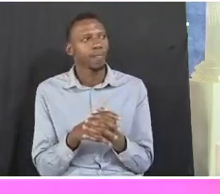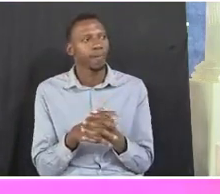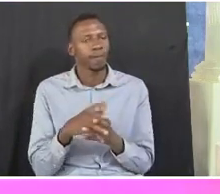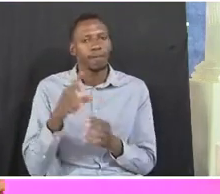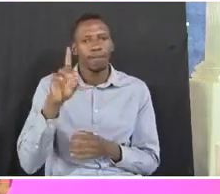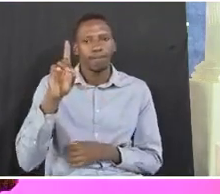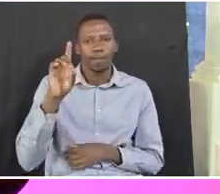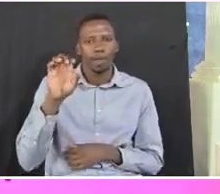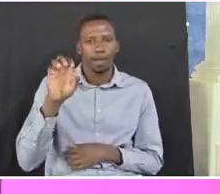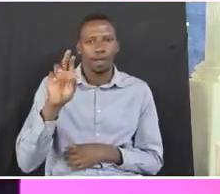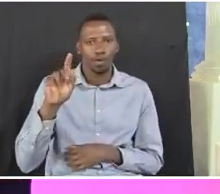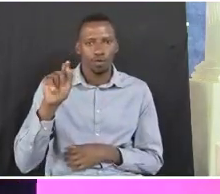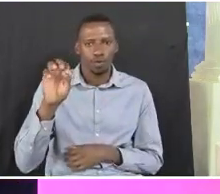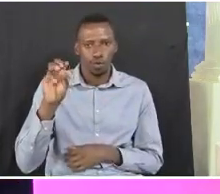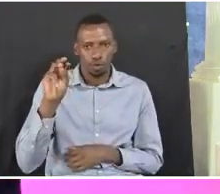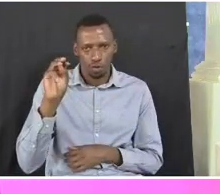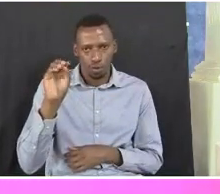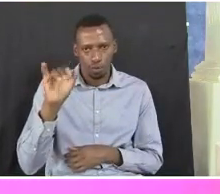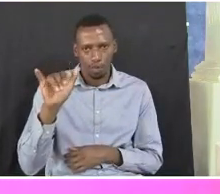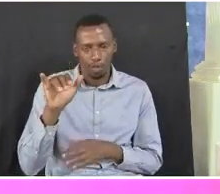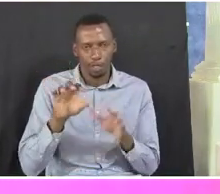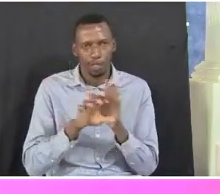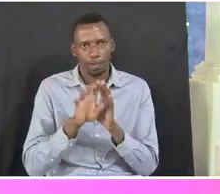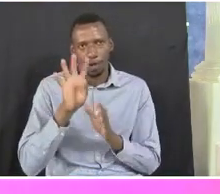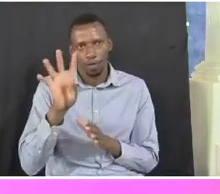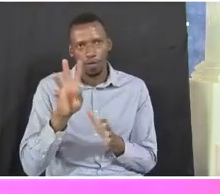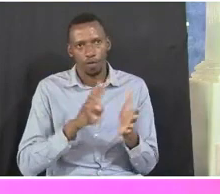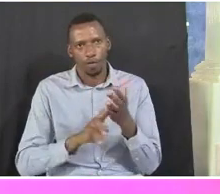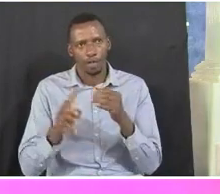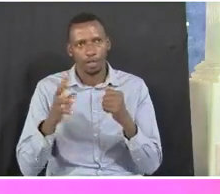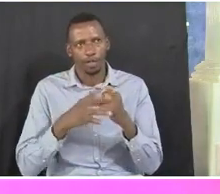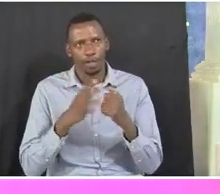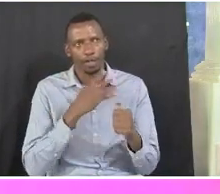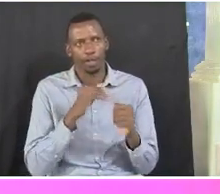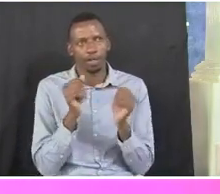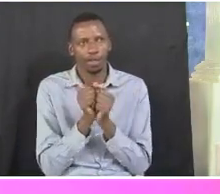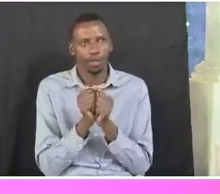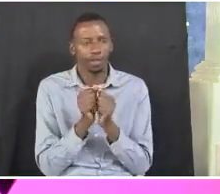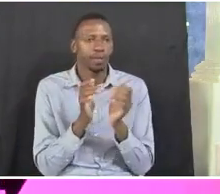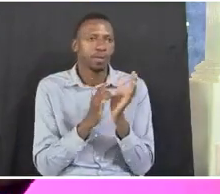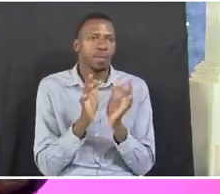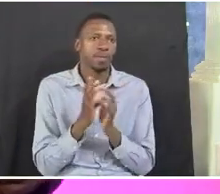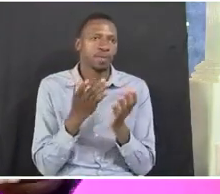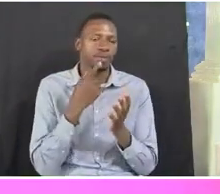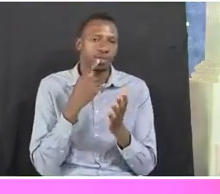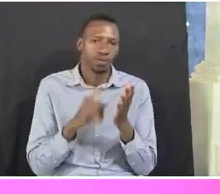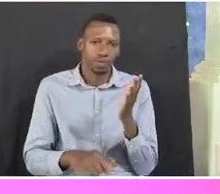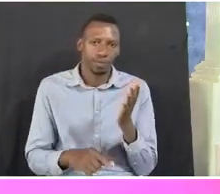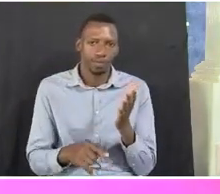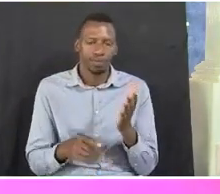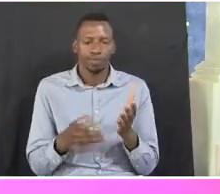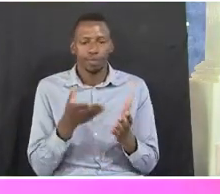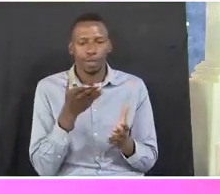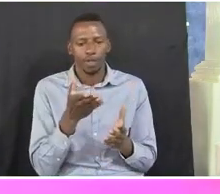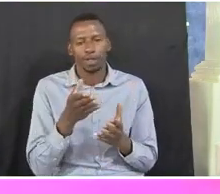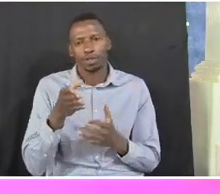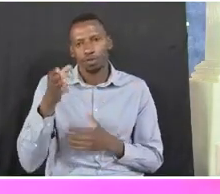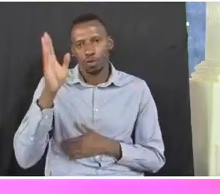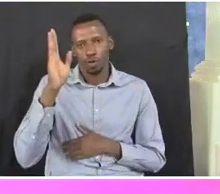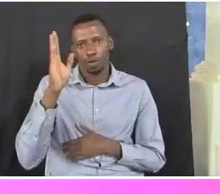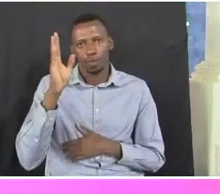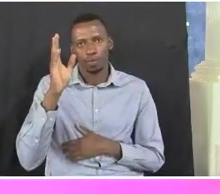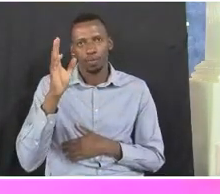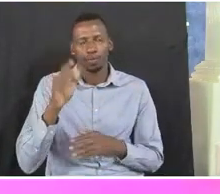Deuteronomy chapter 4, verse 9 and 10. The Bible says, this is God still,